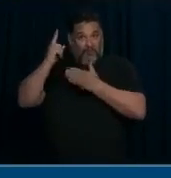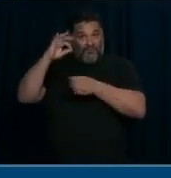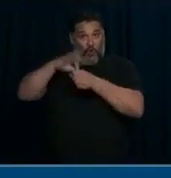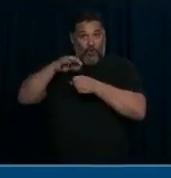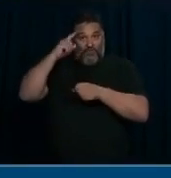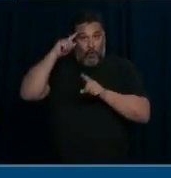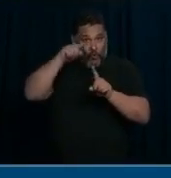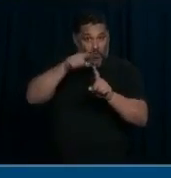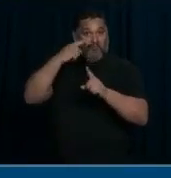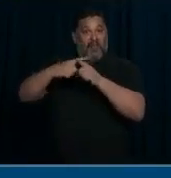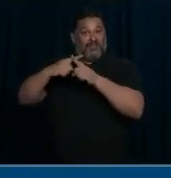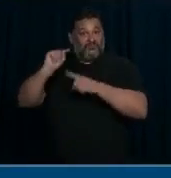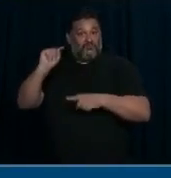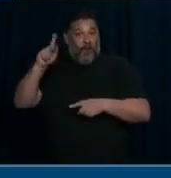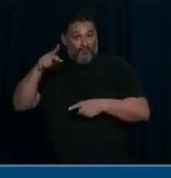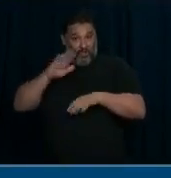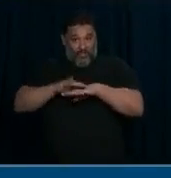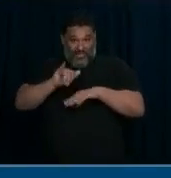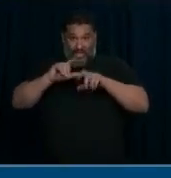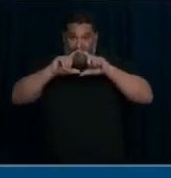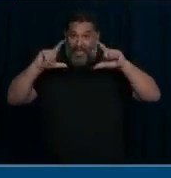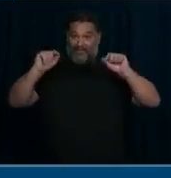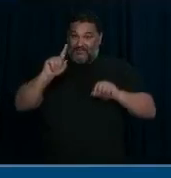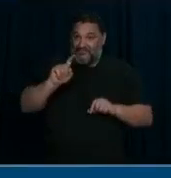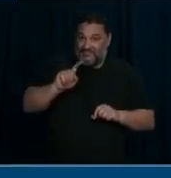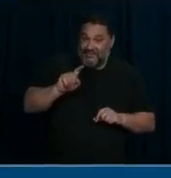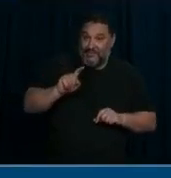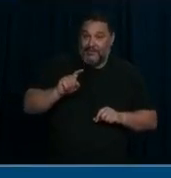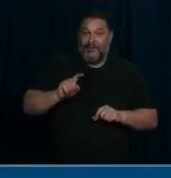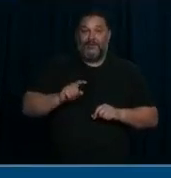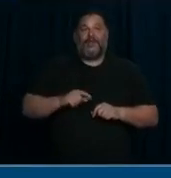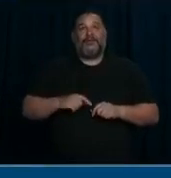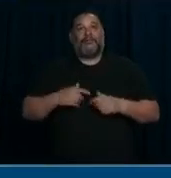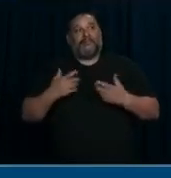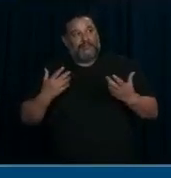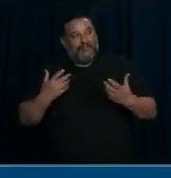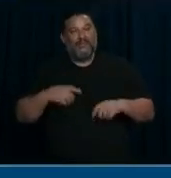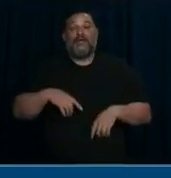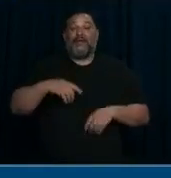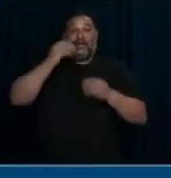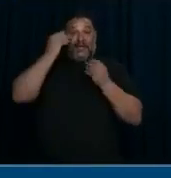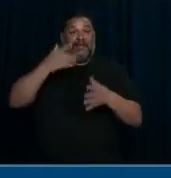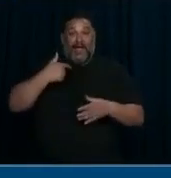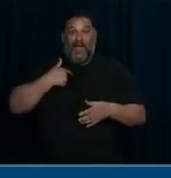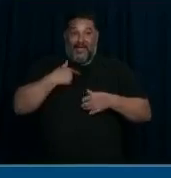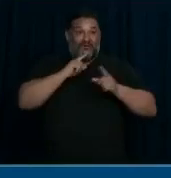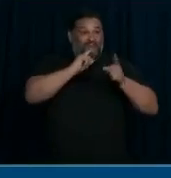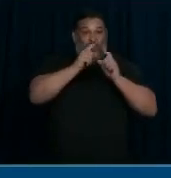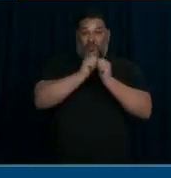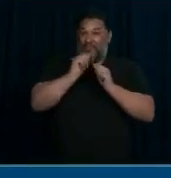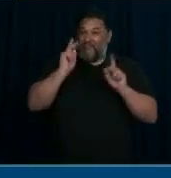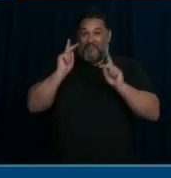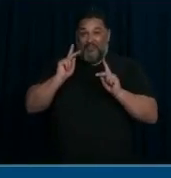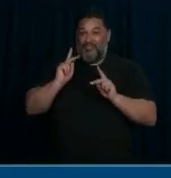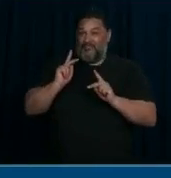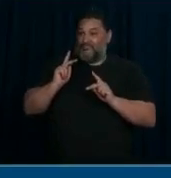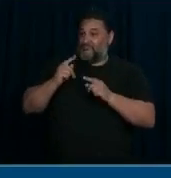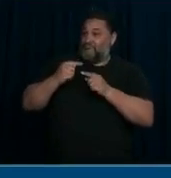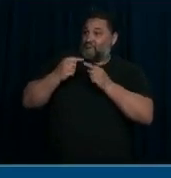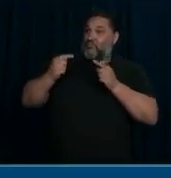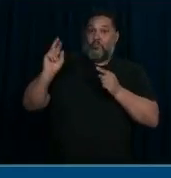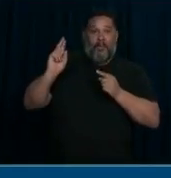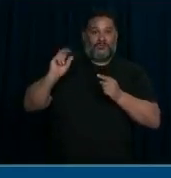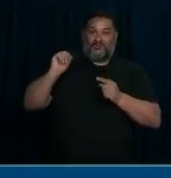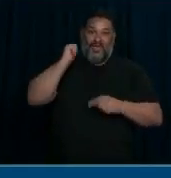ballot? Well, that's, I'll tell you that I speak with people across the aisle every day. I'm